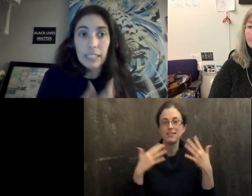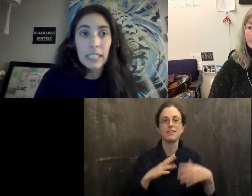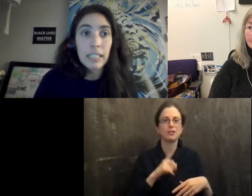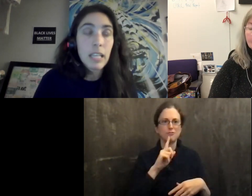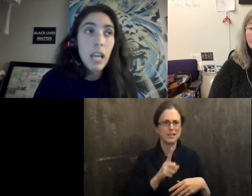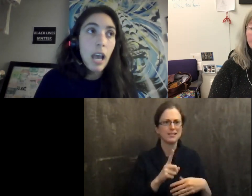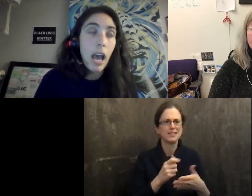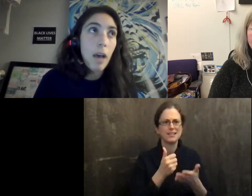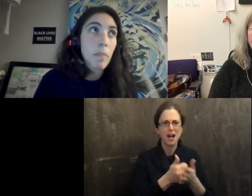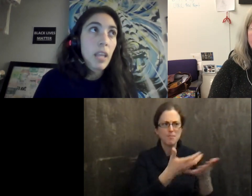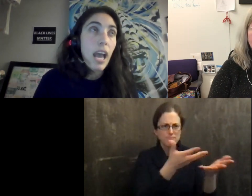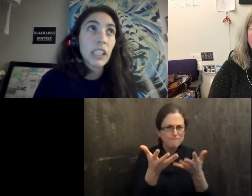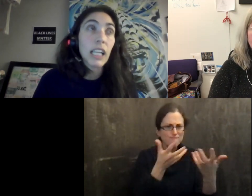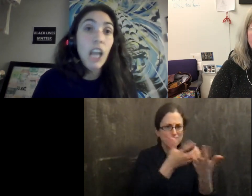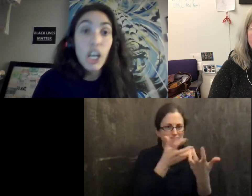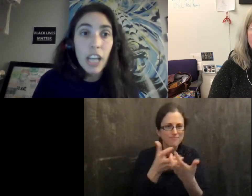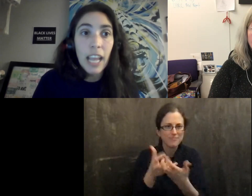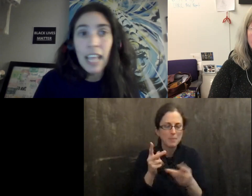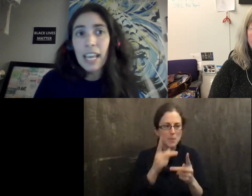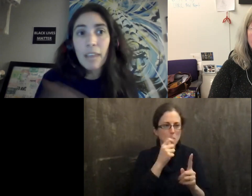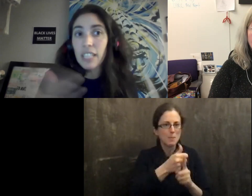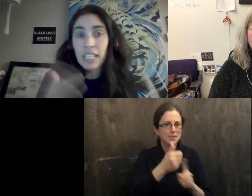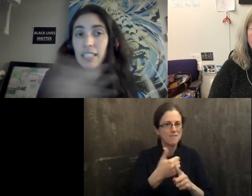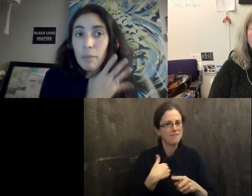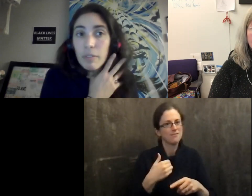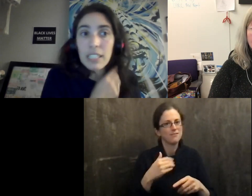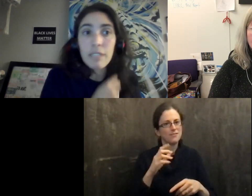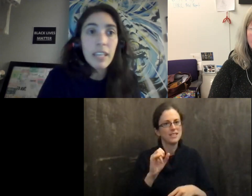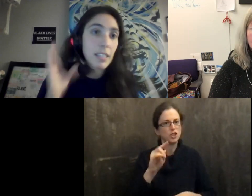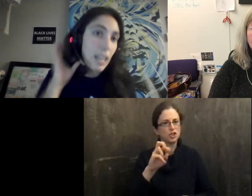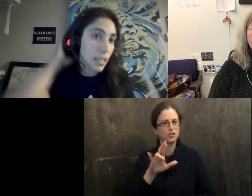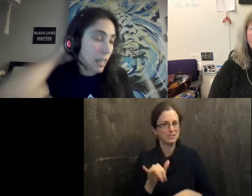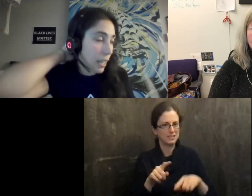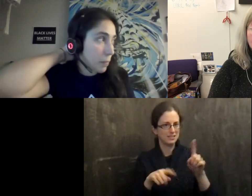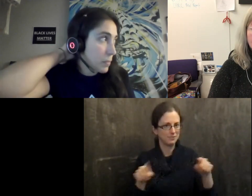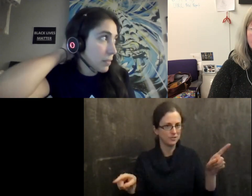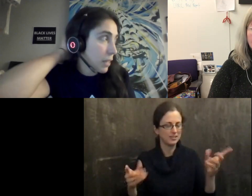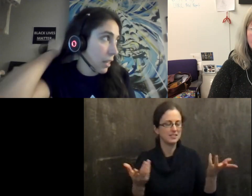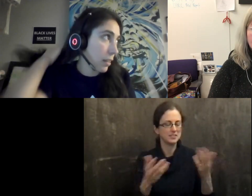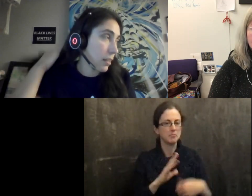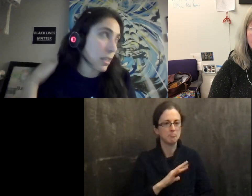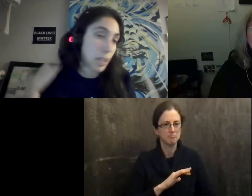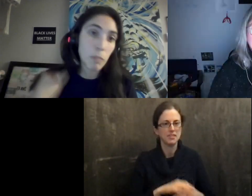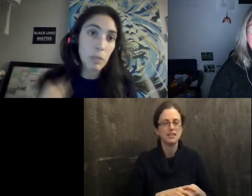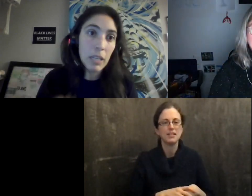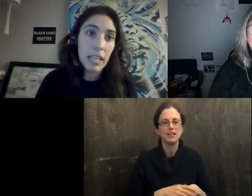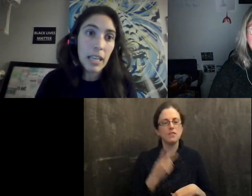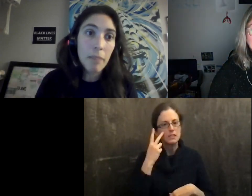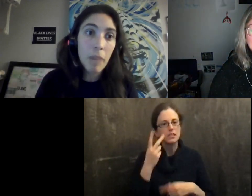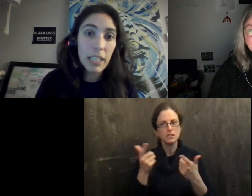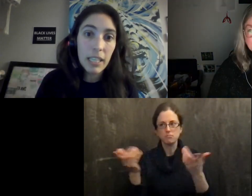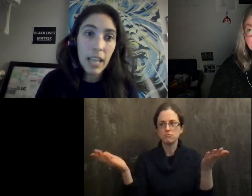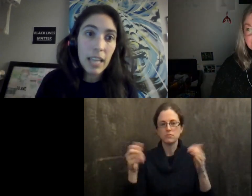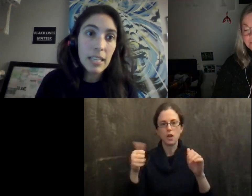fear vaccines. On a large, and then I've seen some of these events done in the community